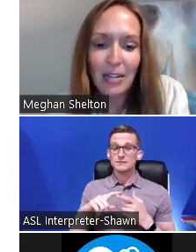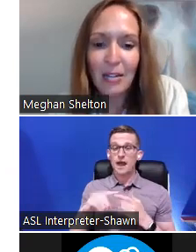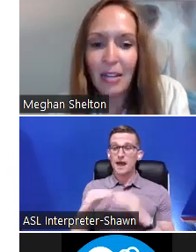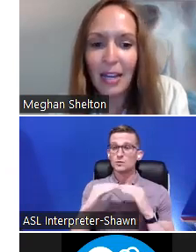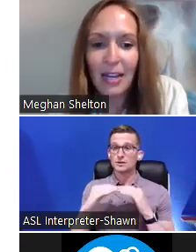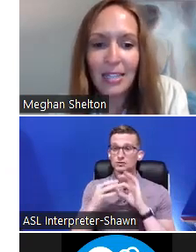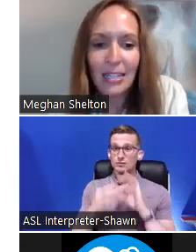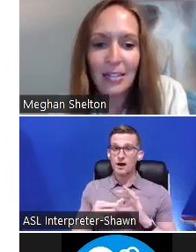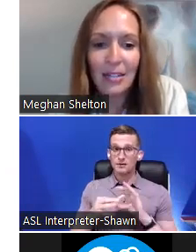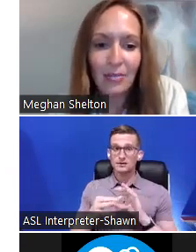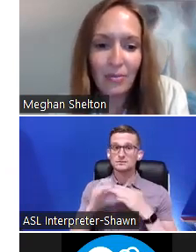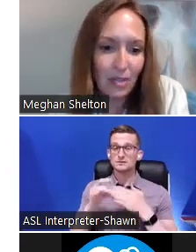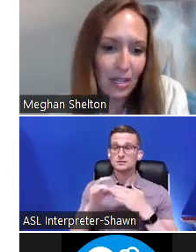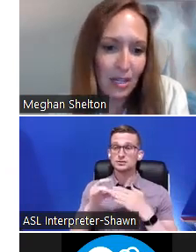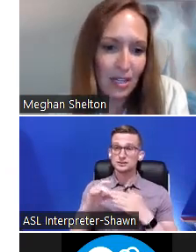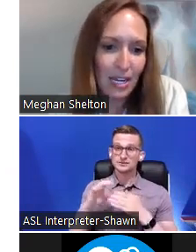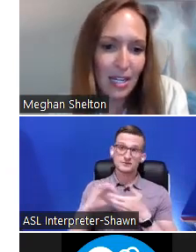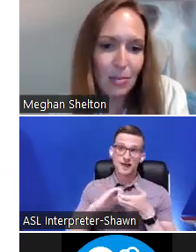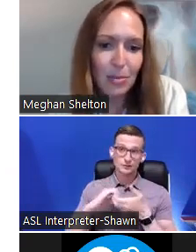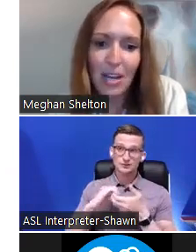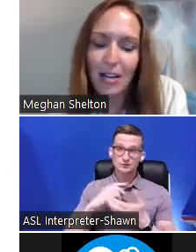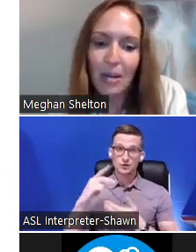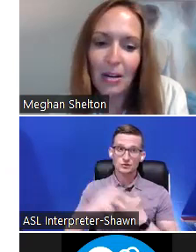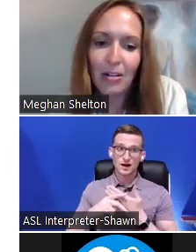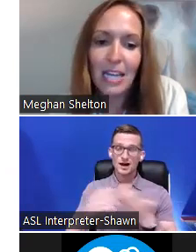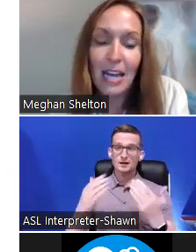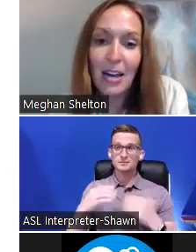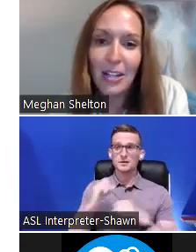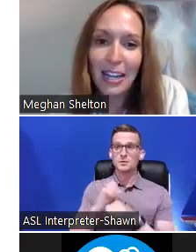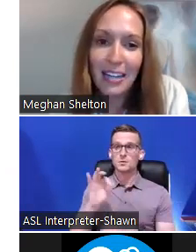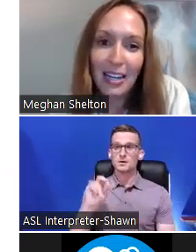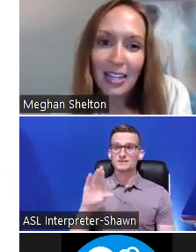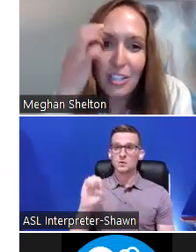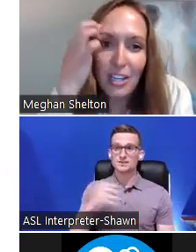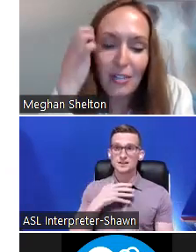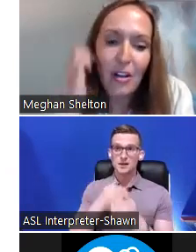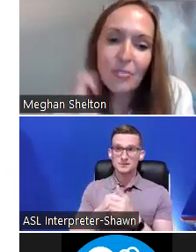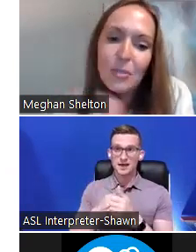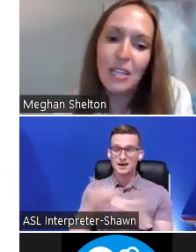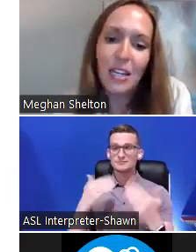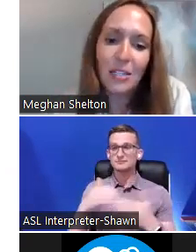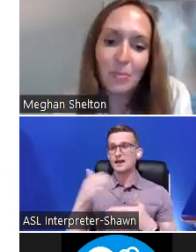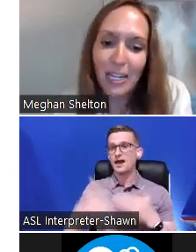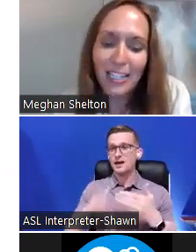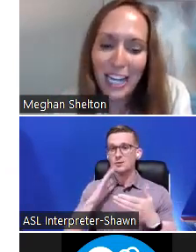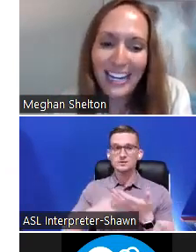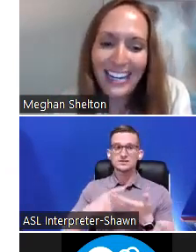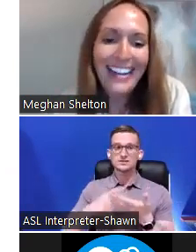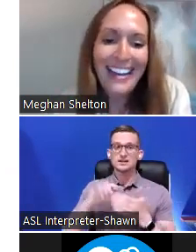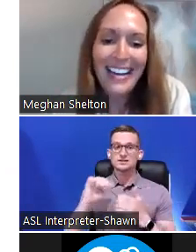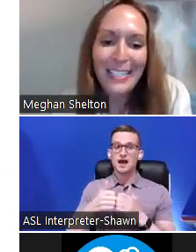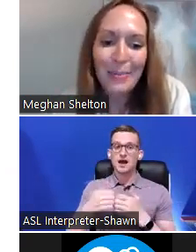update. And in the end, we will talk about how to get engaged and involved with the